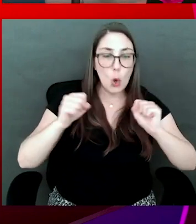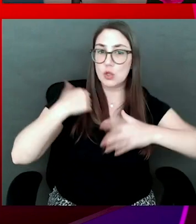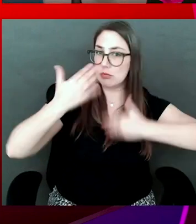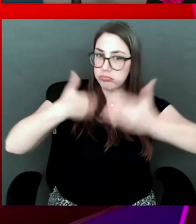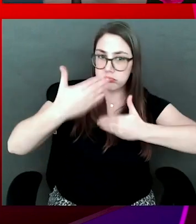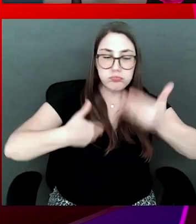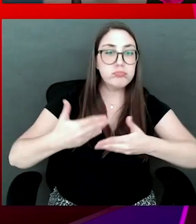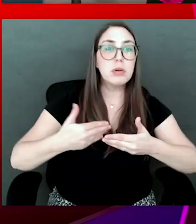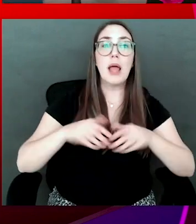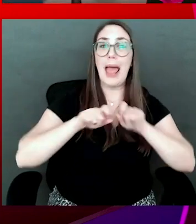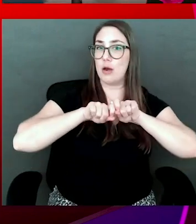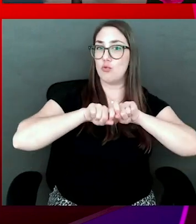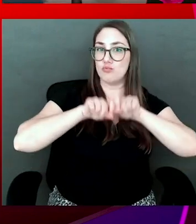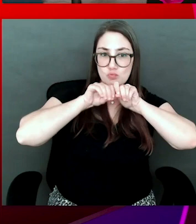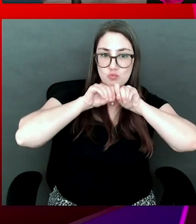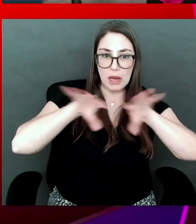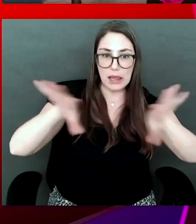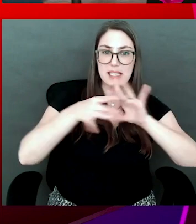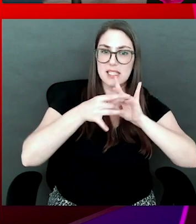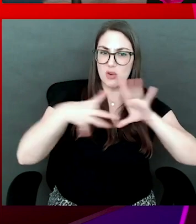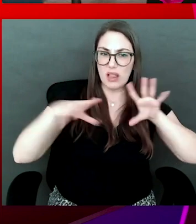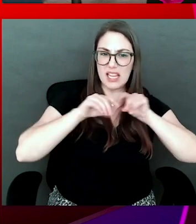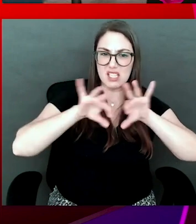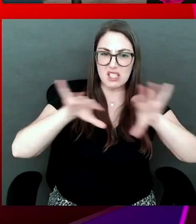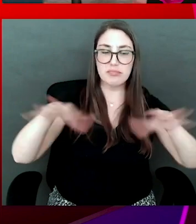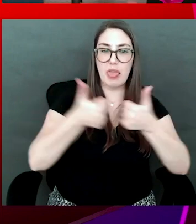ready to provision a game session here.